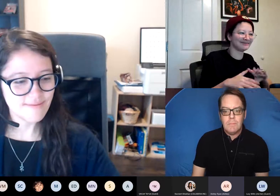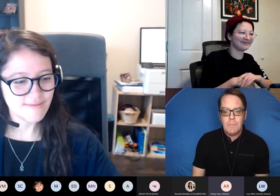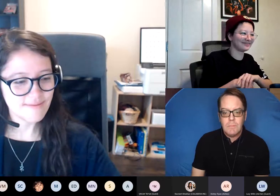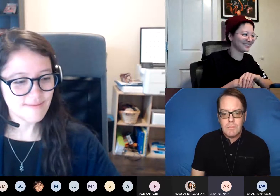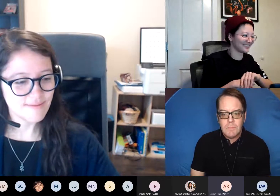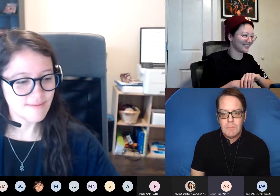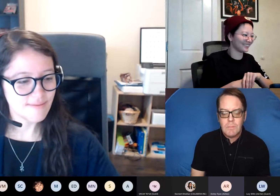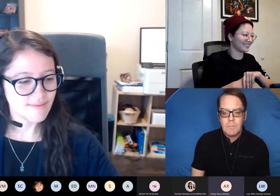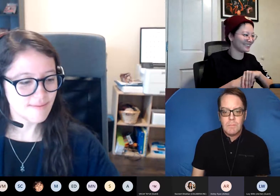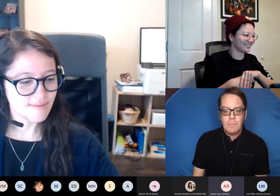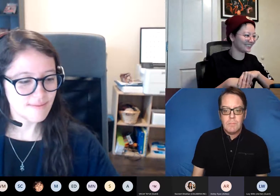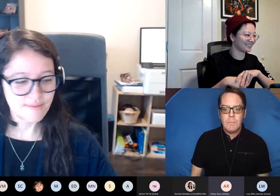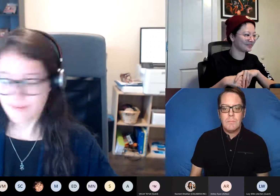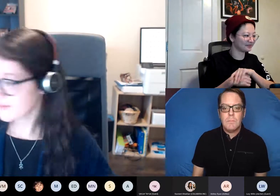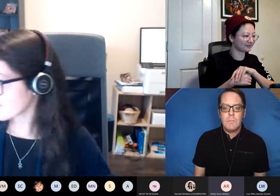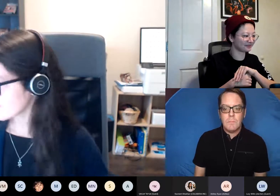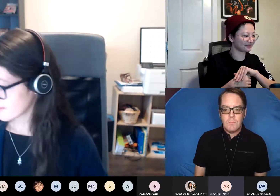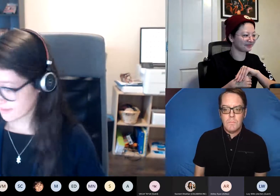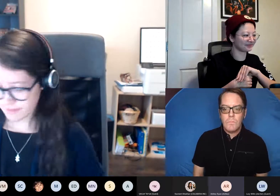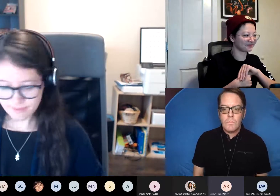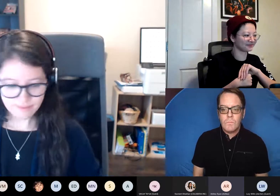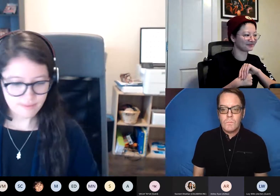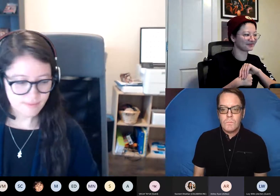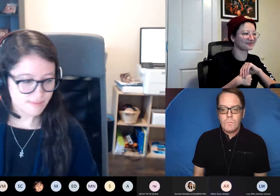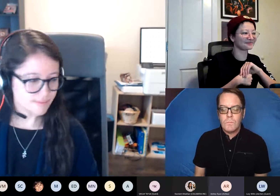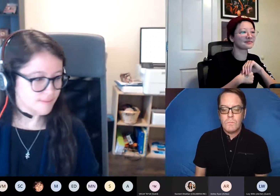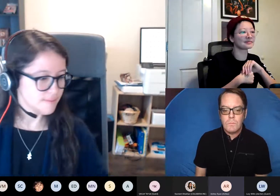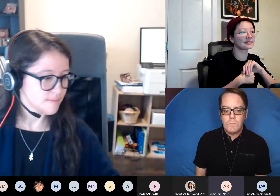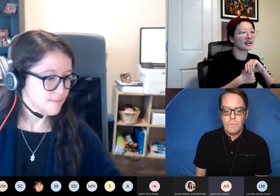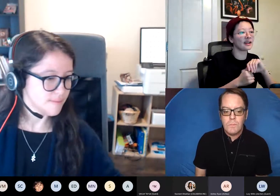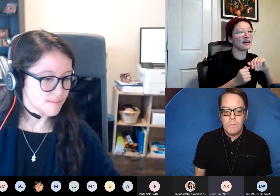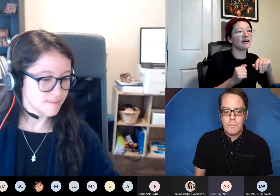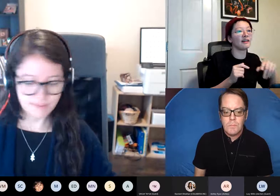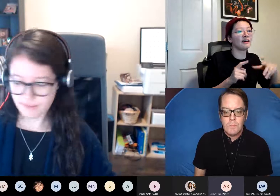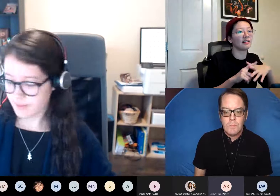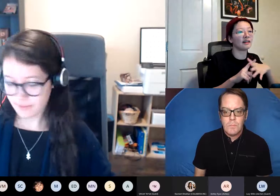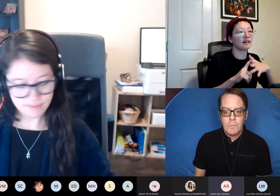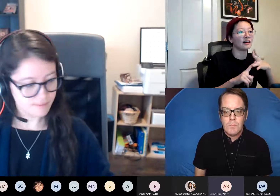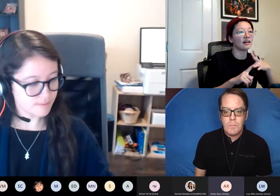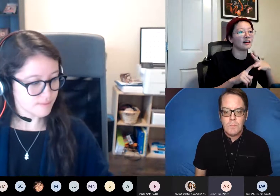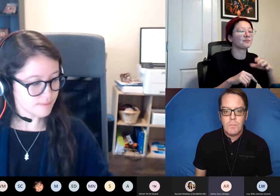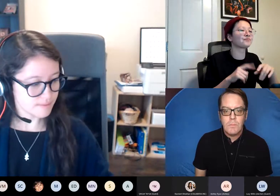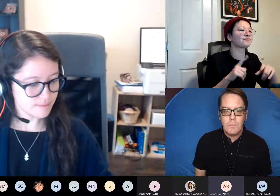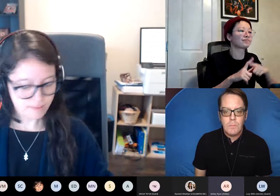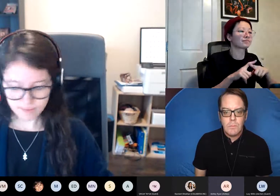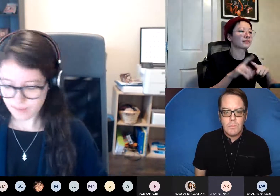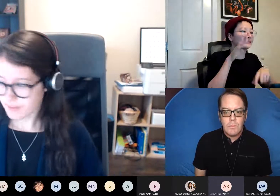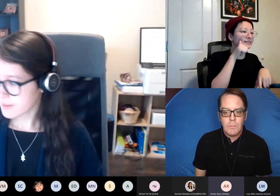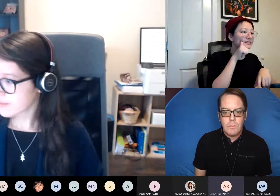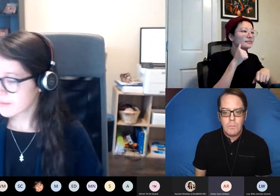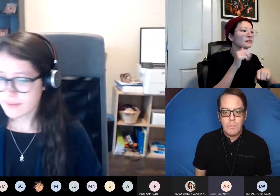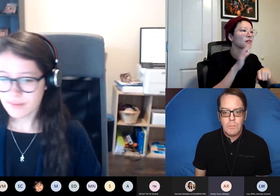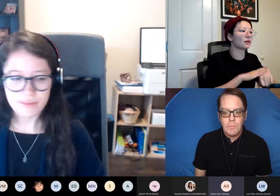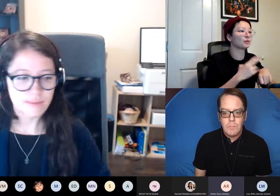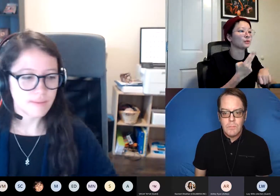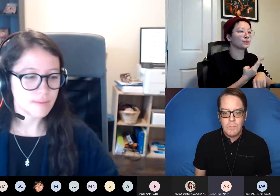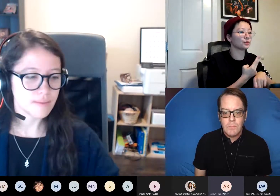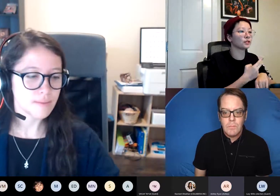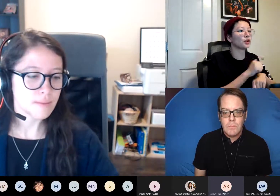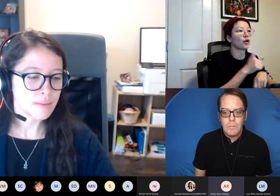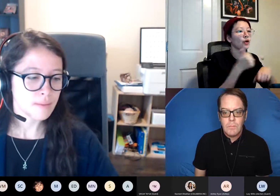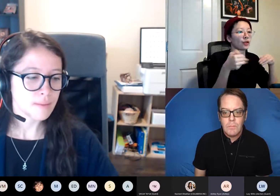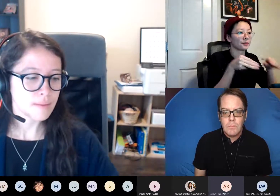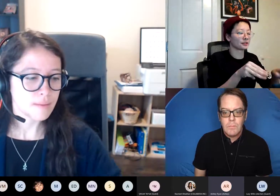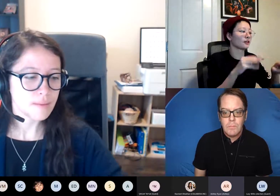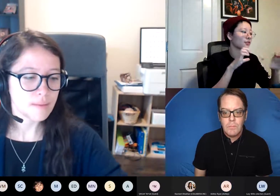but the interpreters are there to do work. So if you can just keep the interactions between us and not include them, that's appreciated.